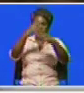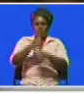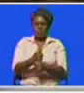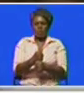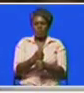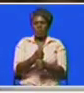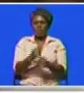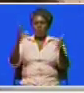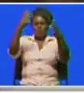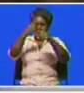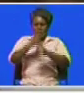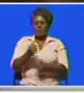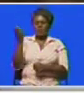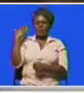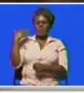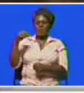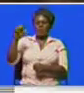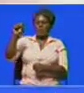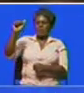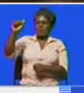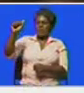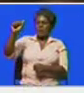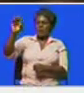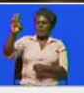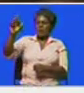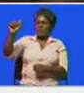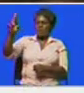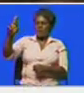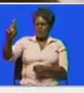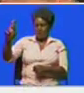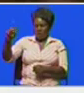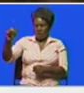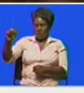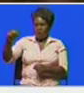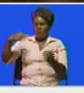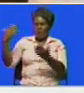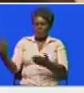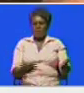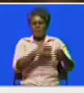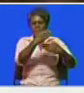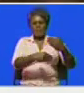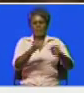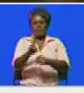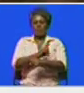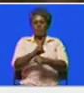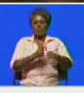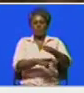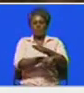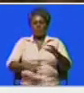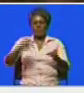Ile kampuni ambayo inaitwa SAFRAN Morpho, ambayo ilileta vifaa ambayo ilitumiwa kwa wizi ya